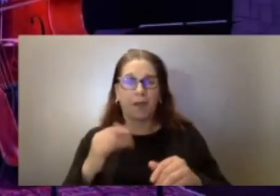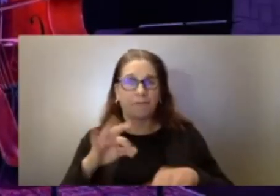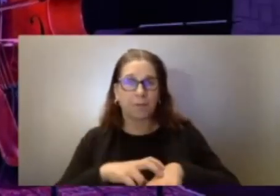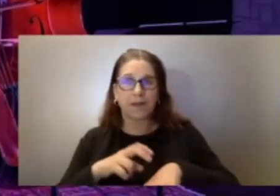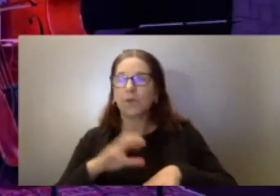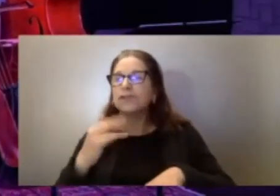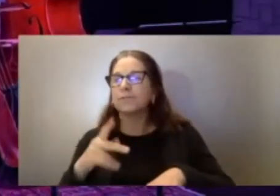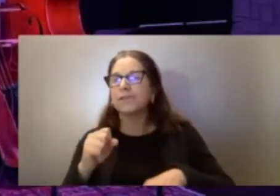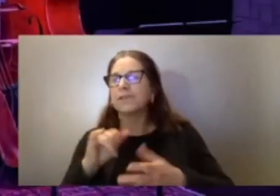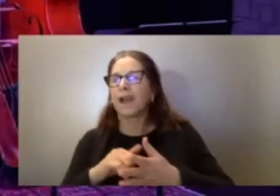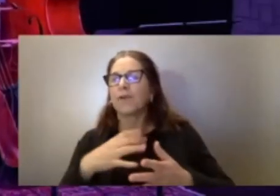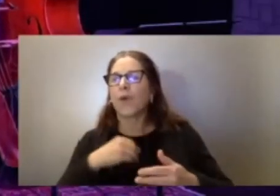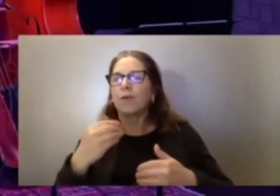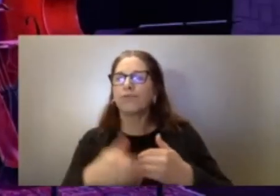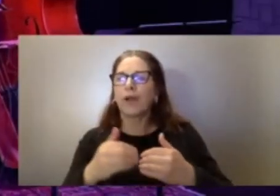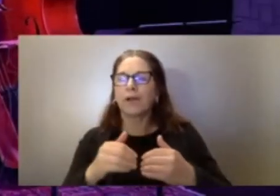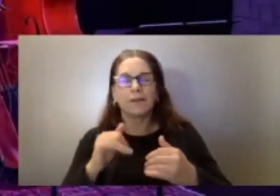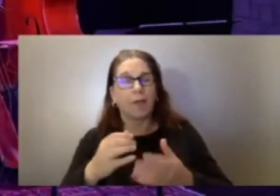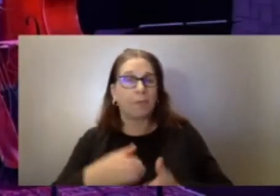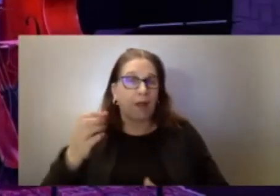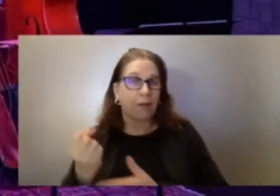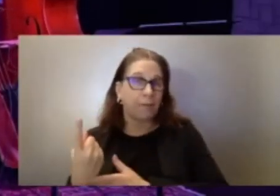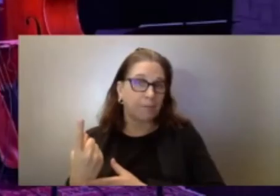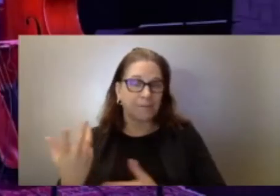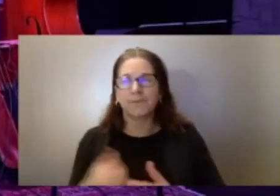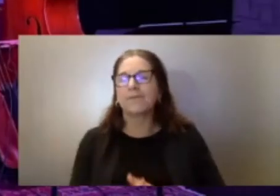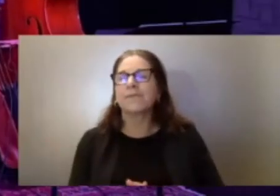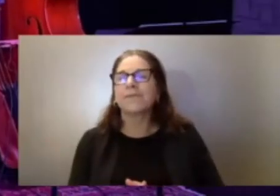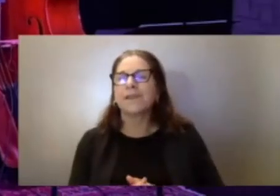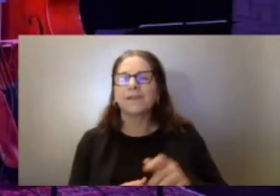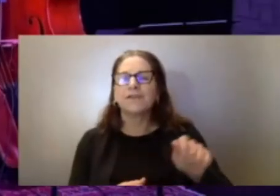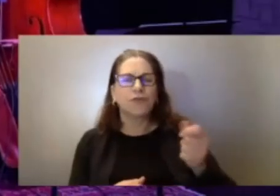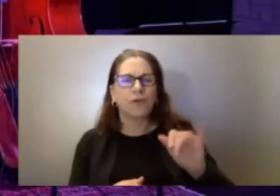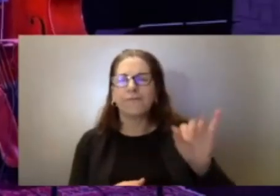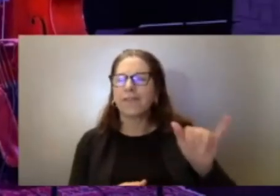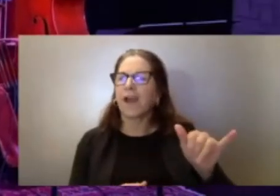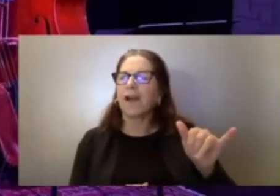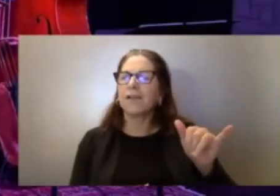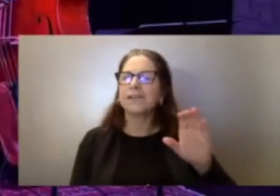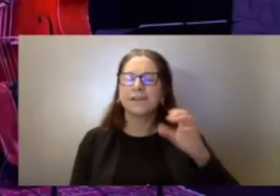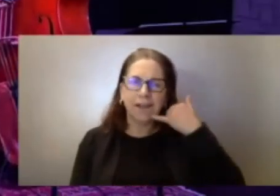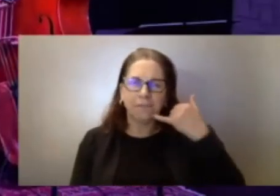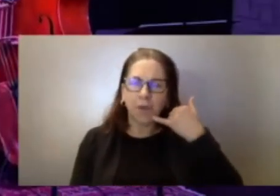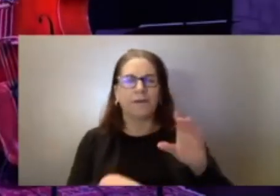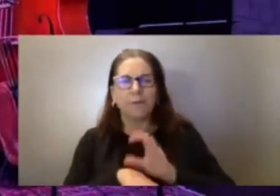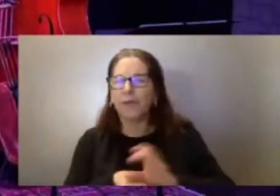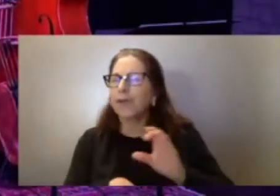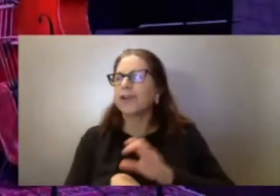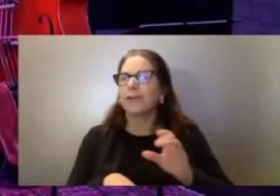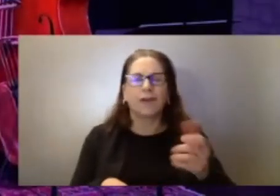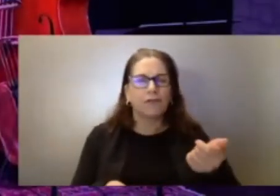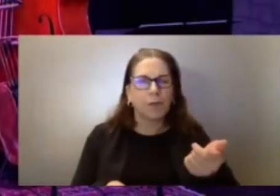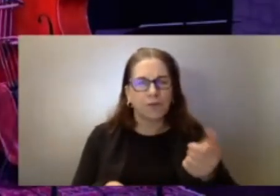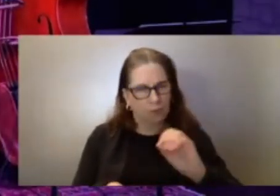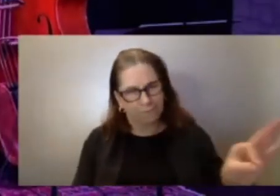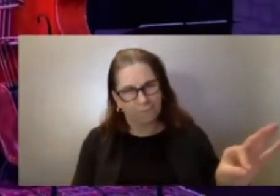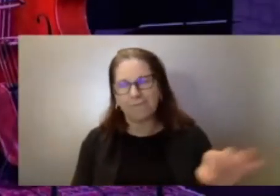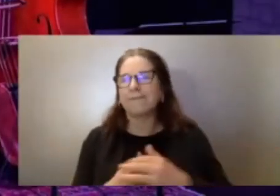potato chips, that white bread, that bottle of pop. Turn off that cell phone, computer, and remote